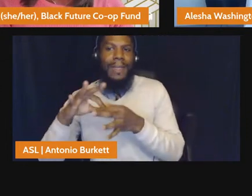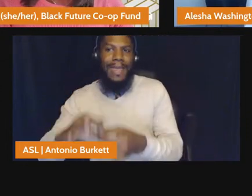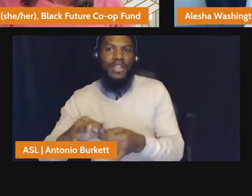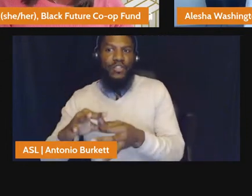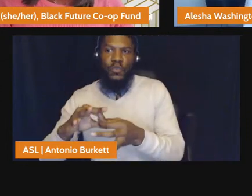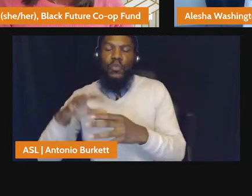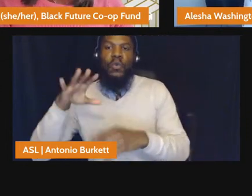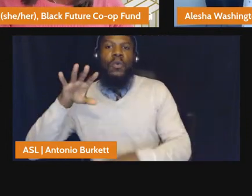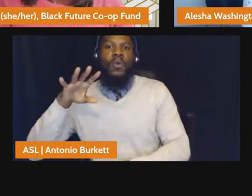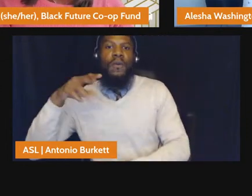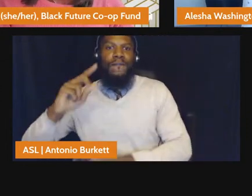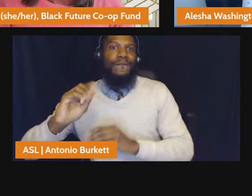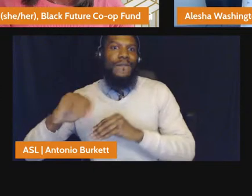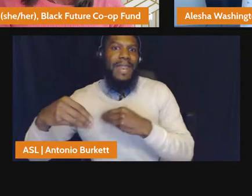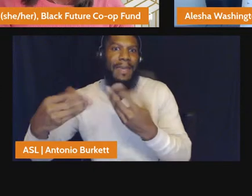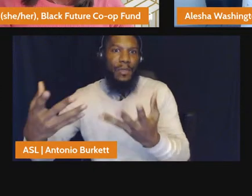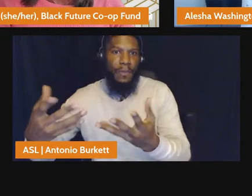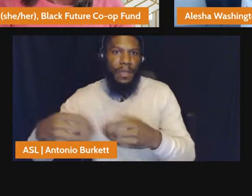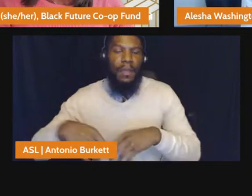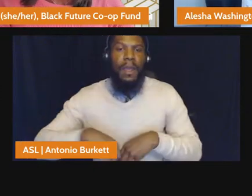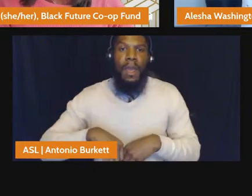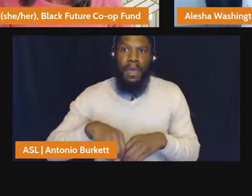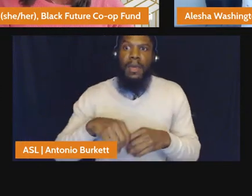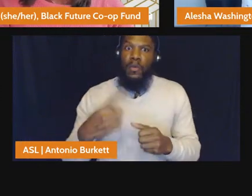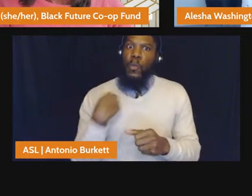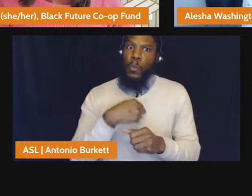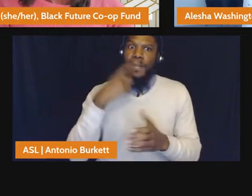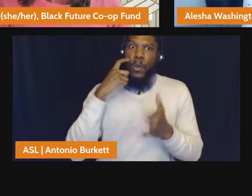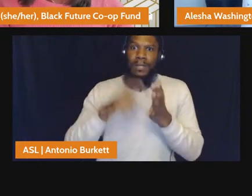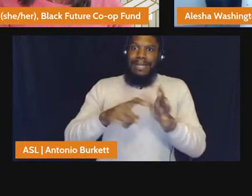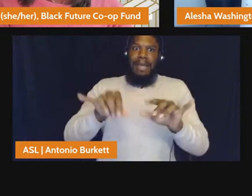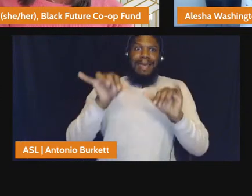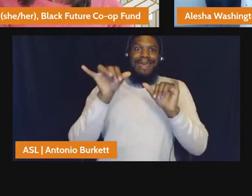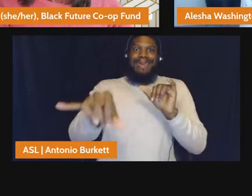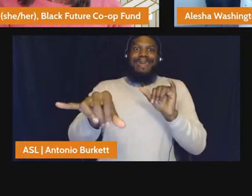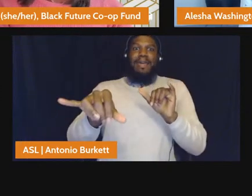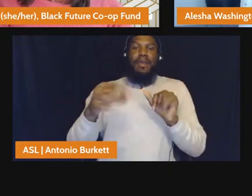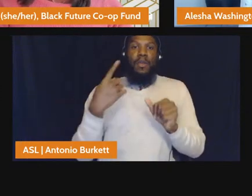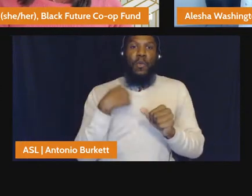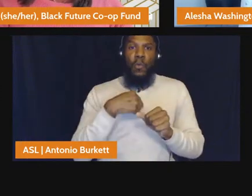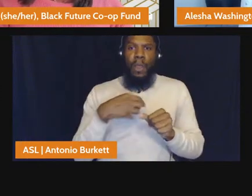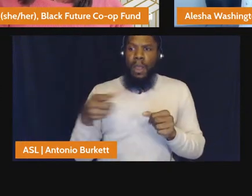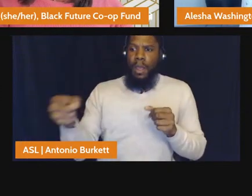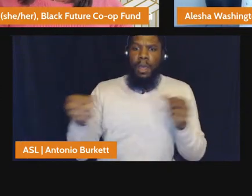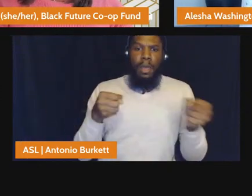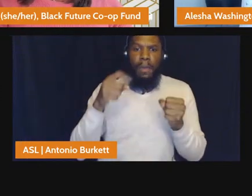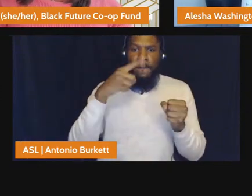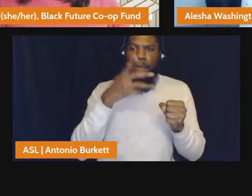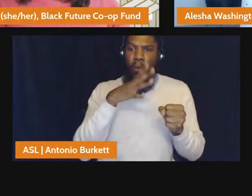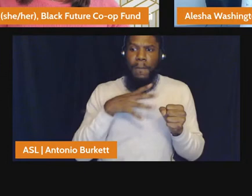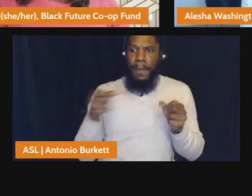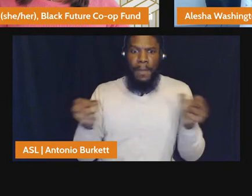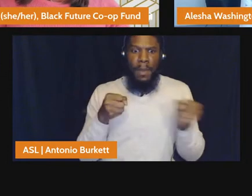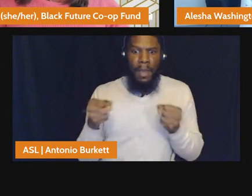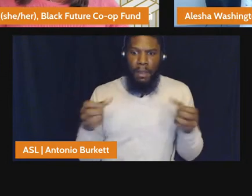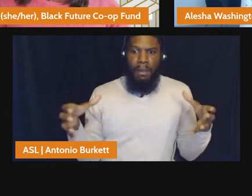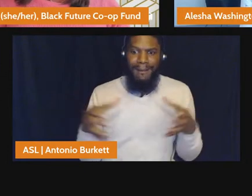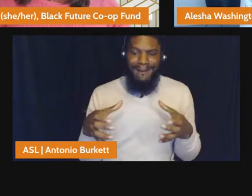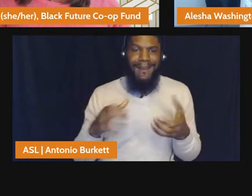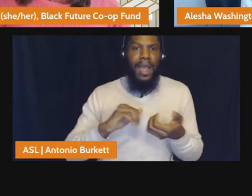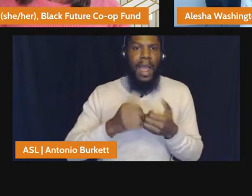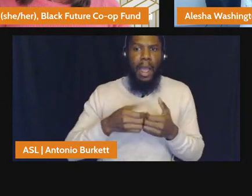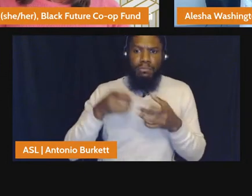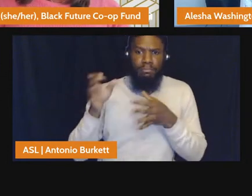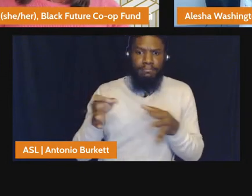that's something that we're seeing ourselves, right? That when we put a group of Black women together to make decisions about how to spend a fund that